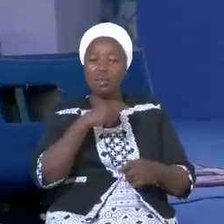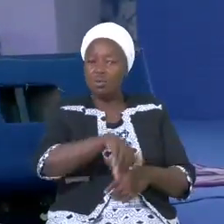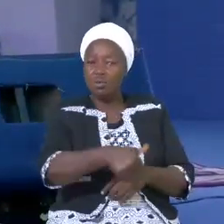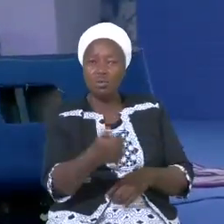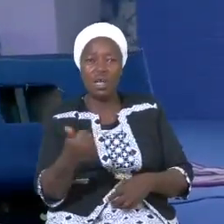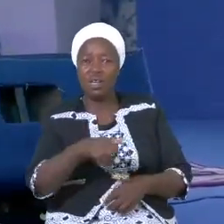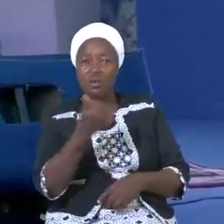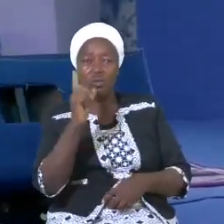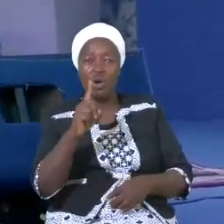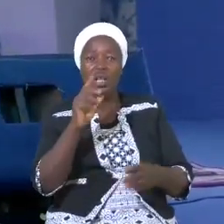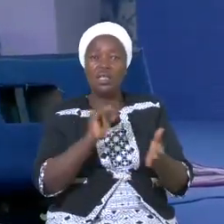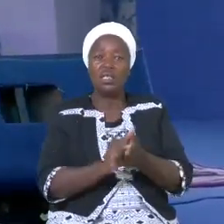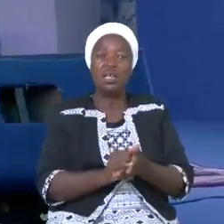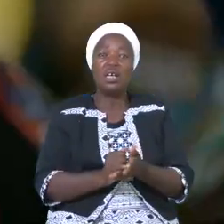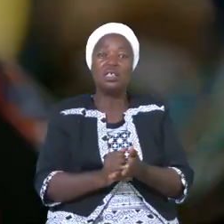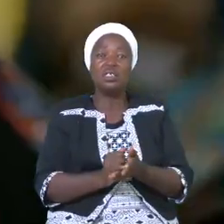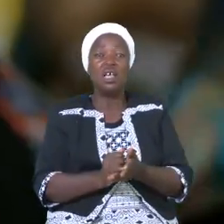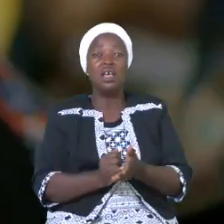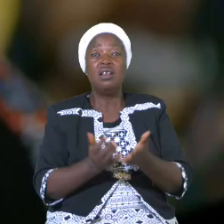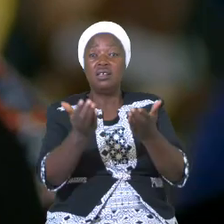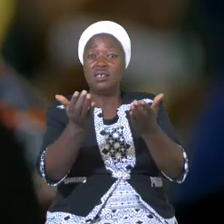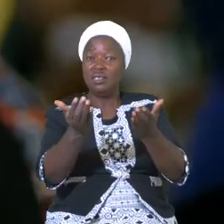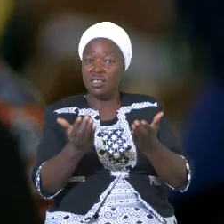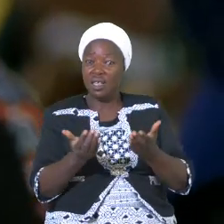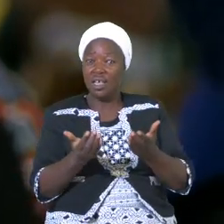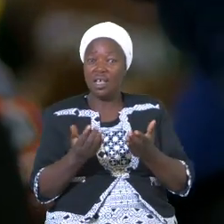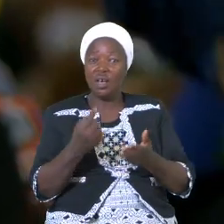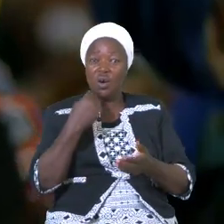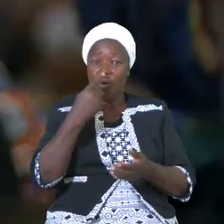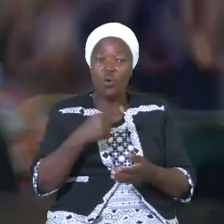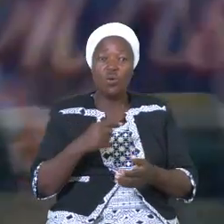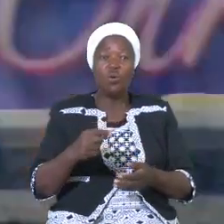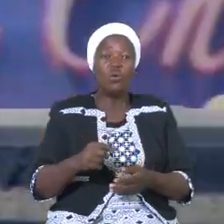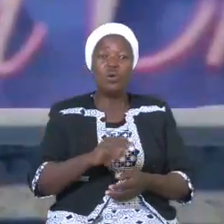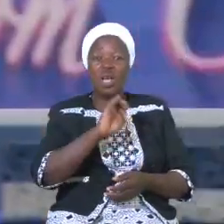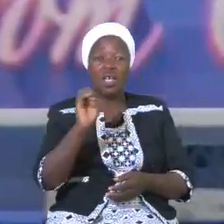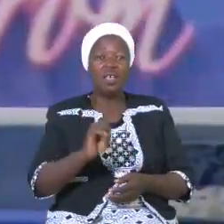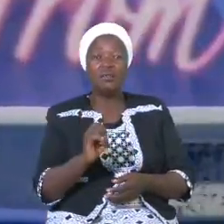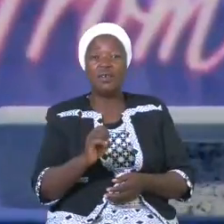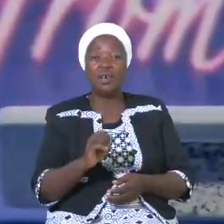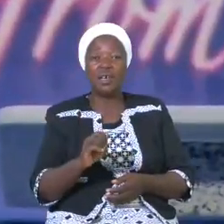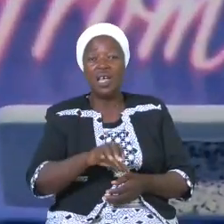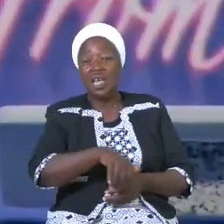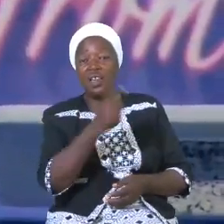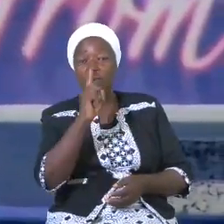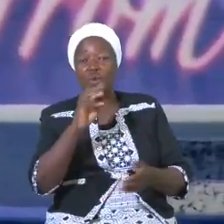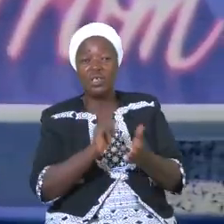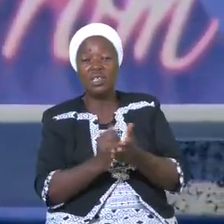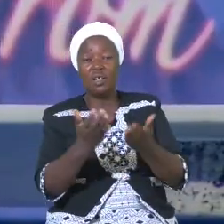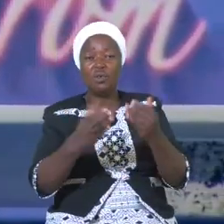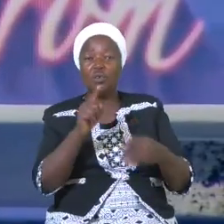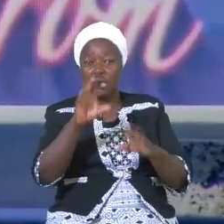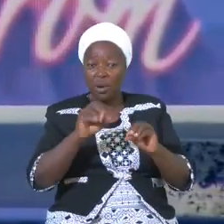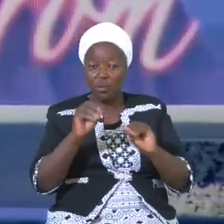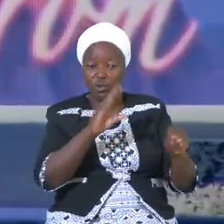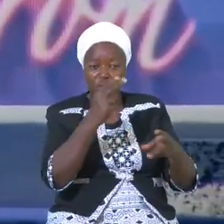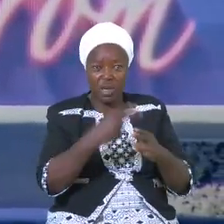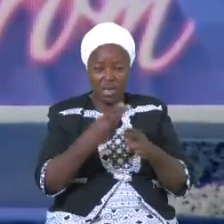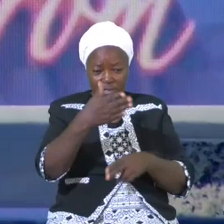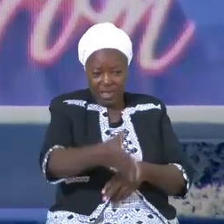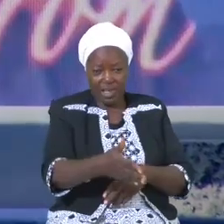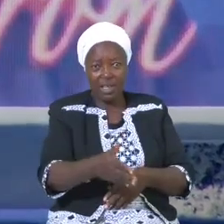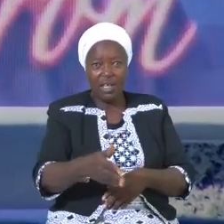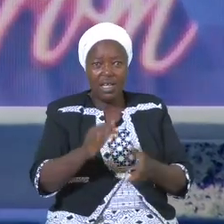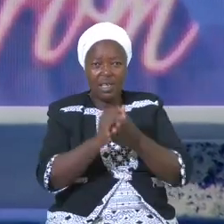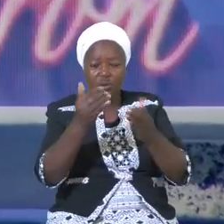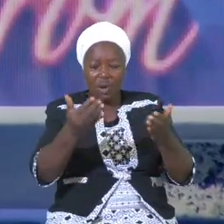will that's your name right there whosoever will you can put your name right there you have the willingness